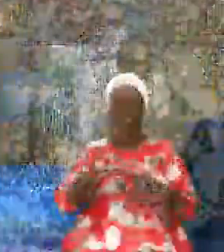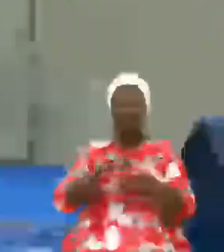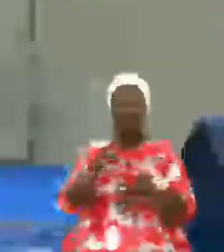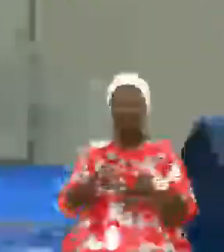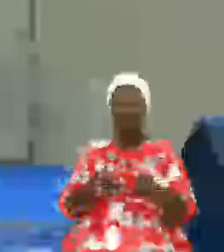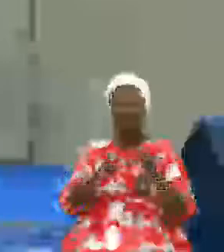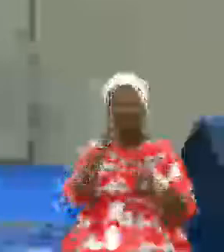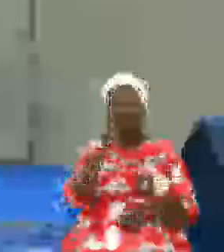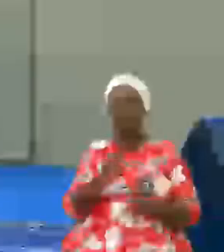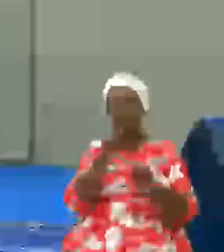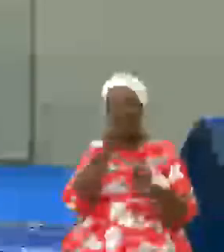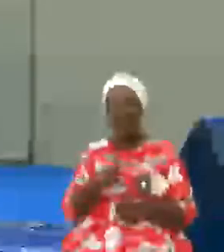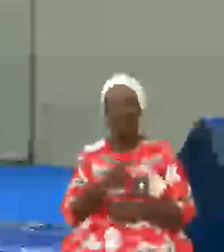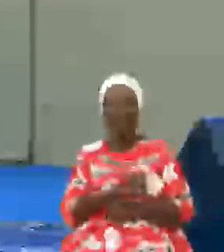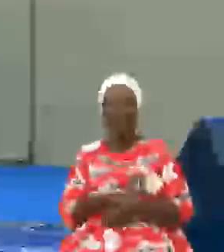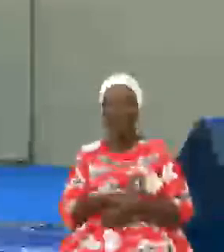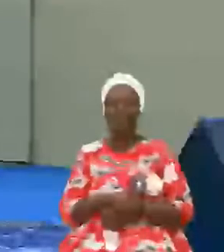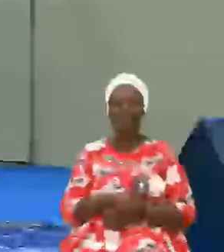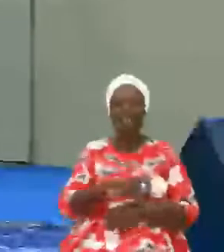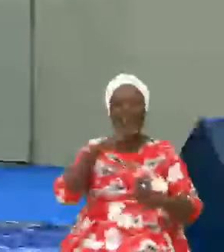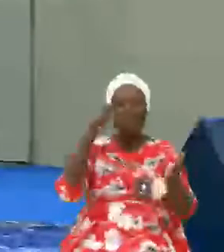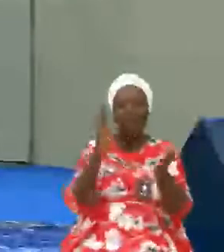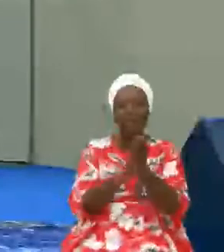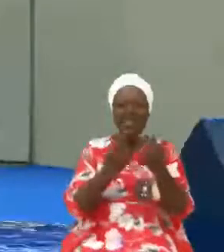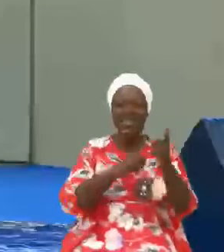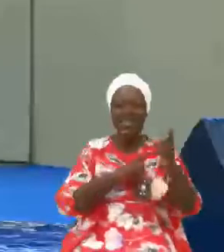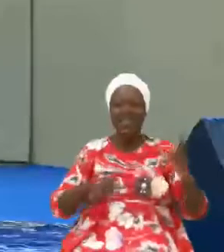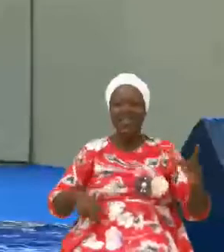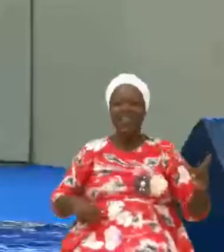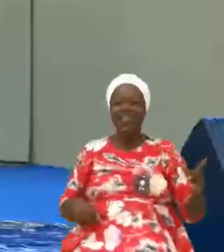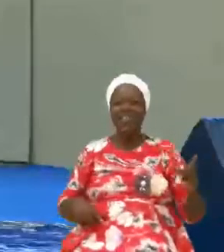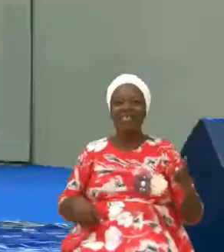the showers of blessing on you. God bless you.